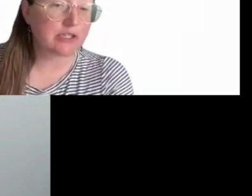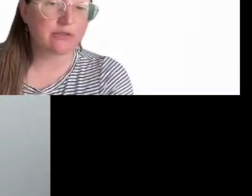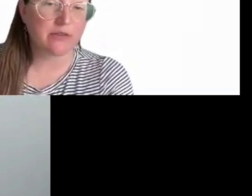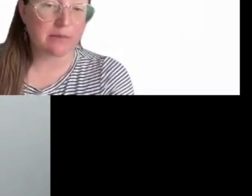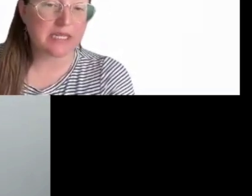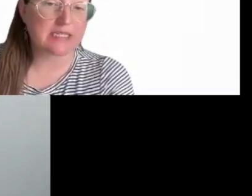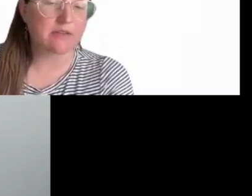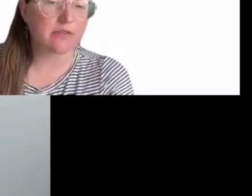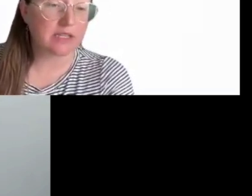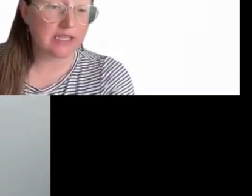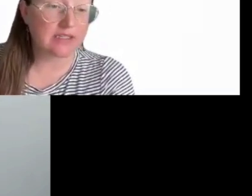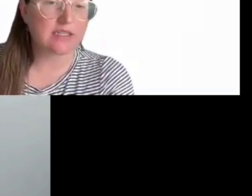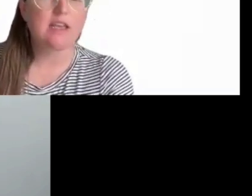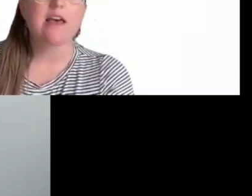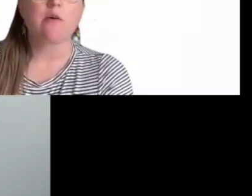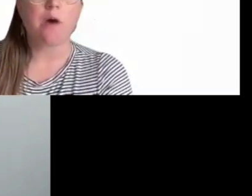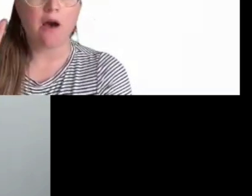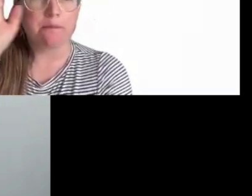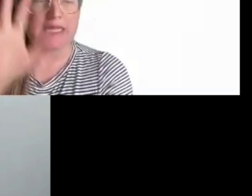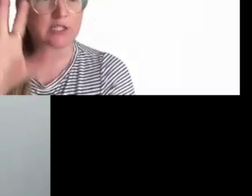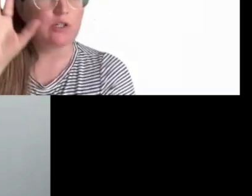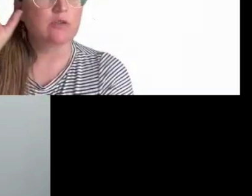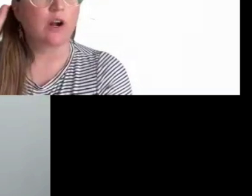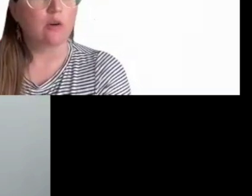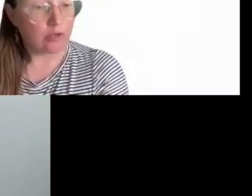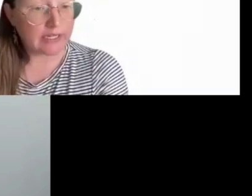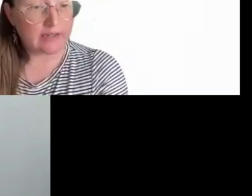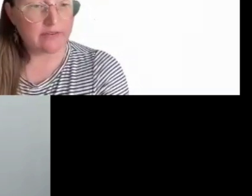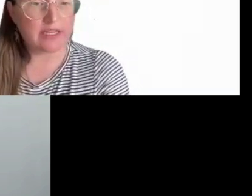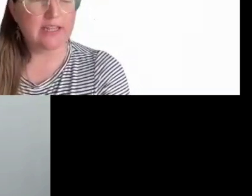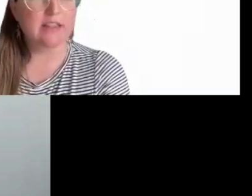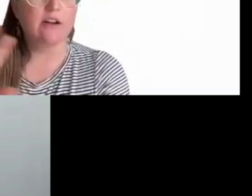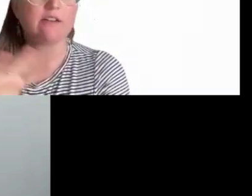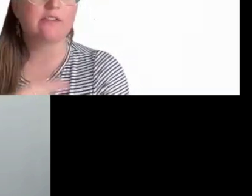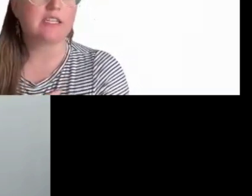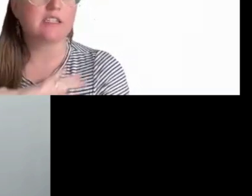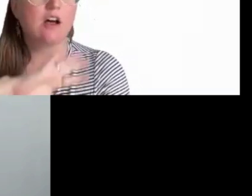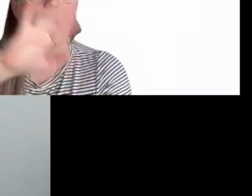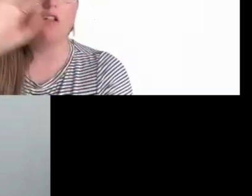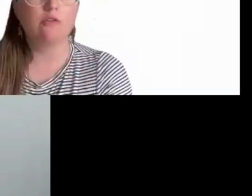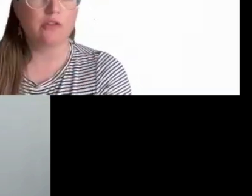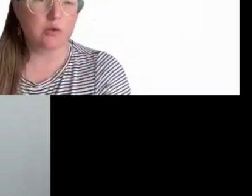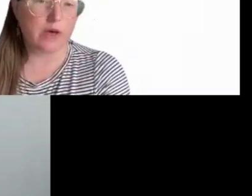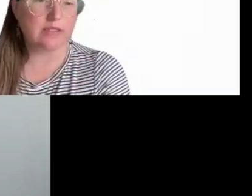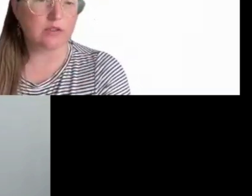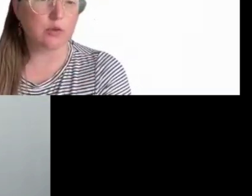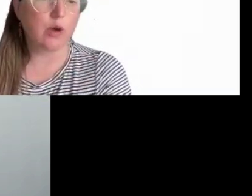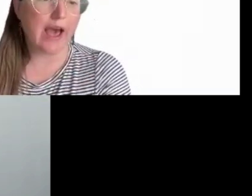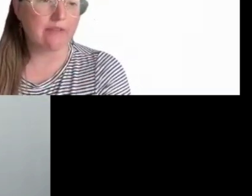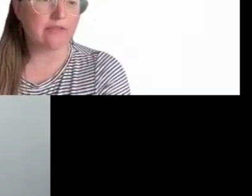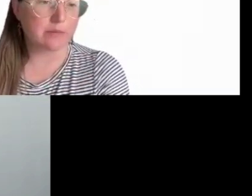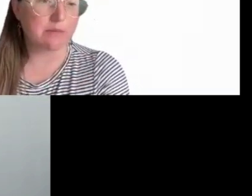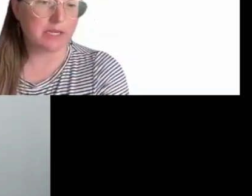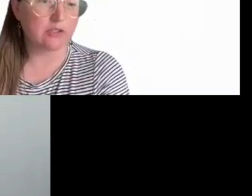National Federation of Families affiliates. Melinda works for our Oregon affiliate. There are affiliates all over the US